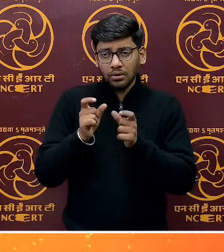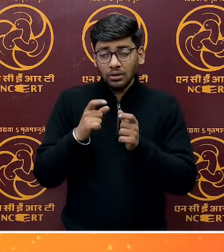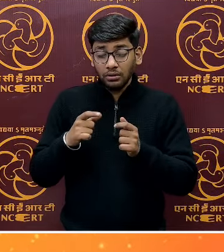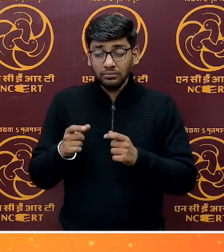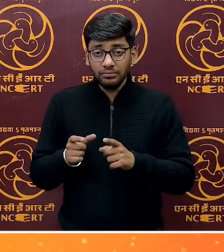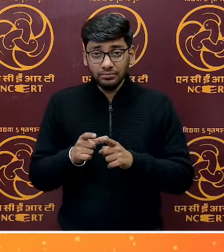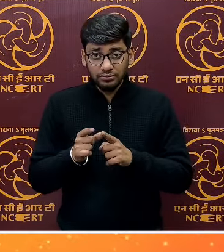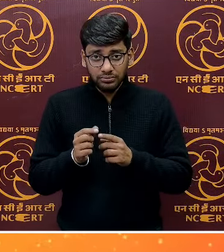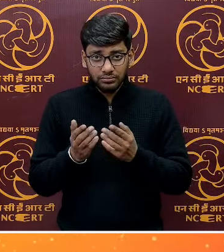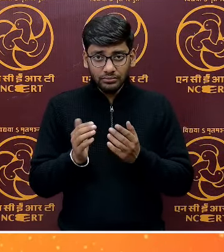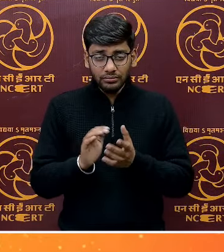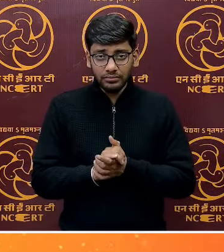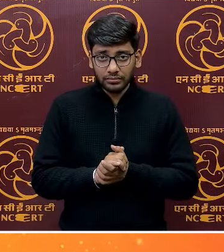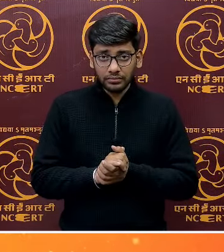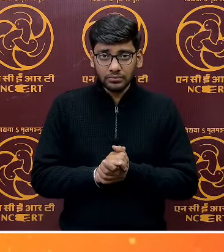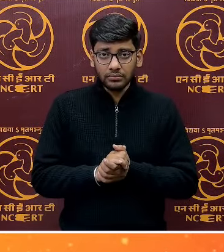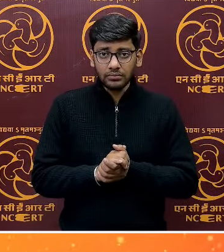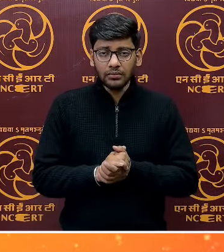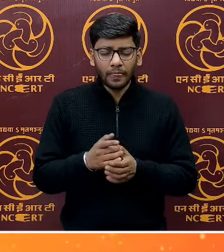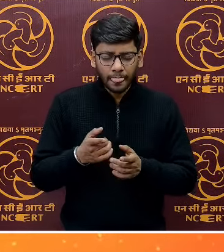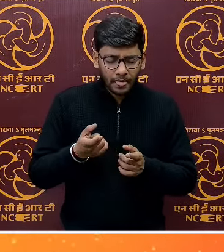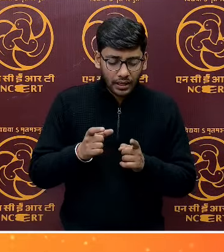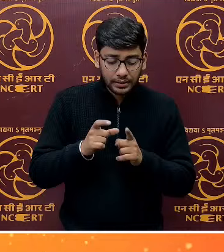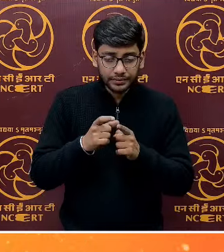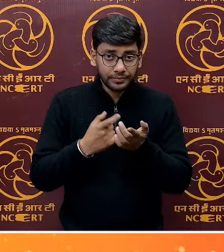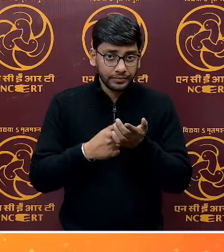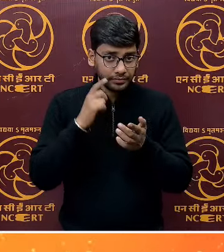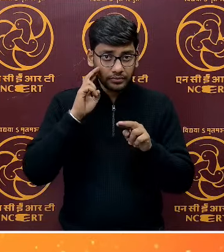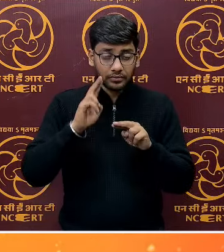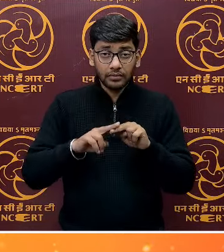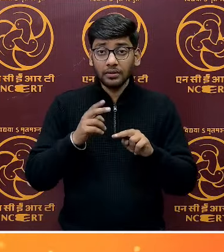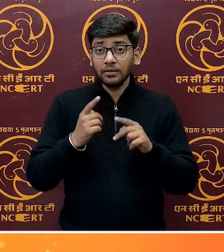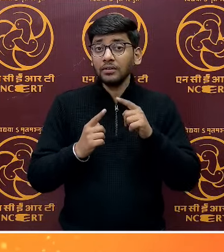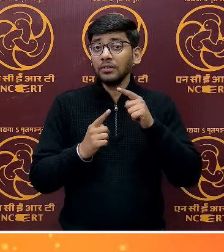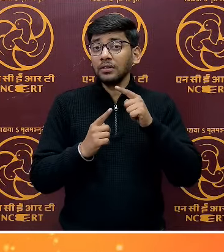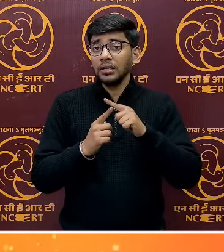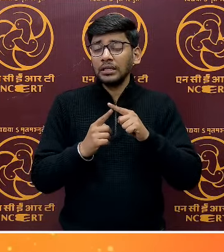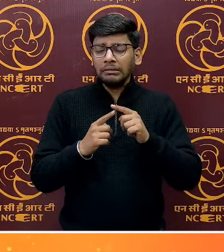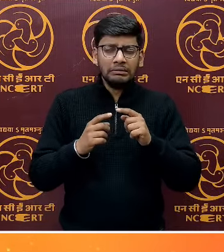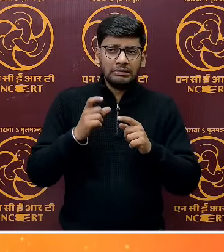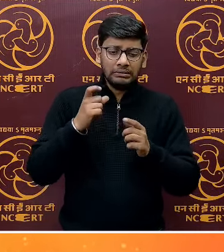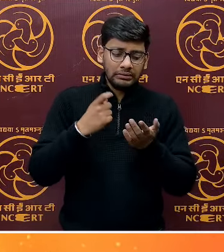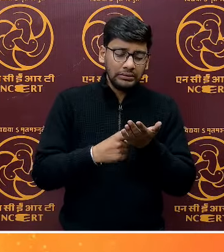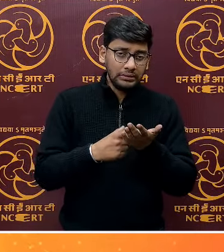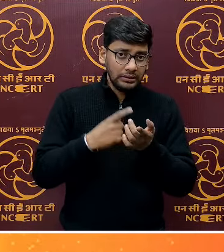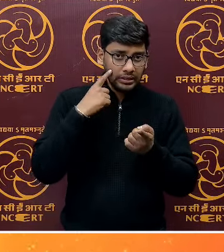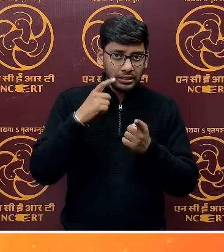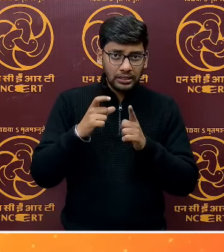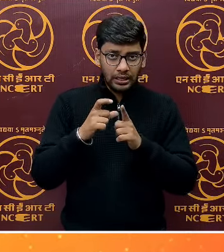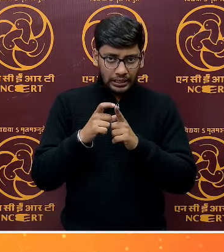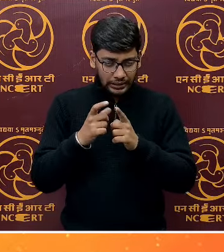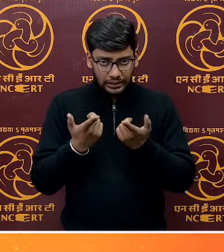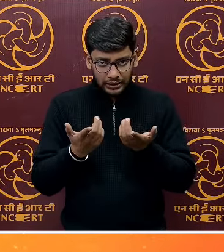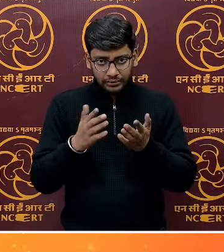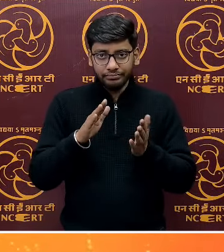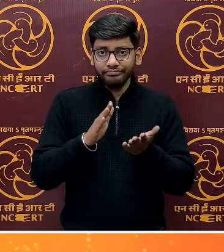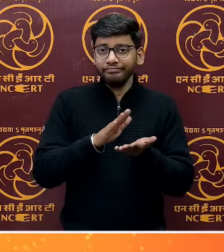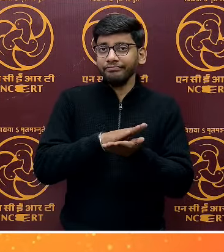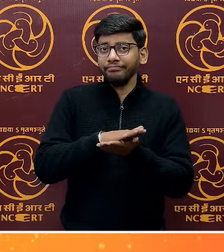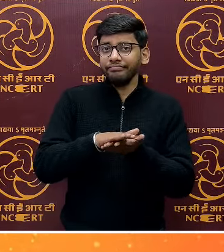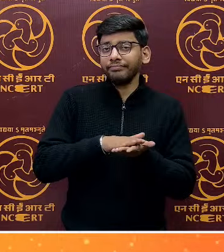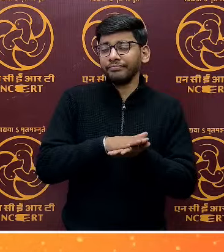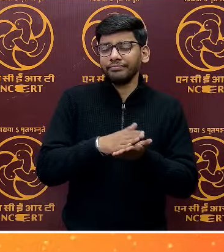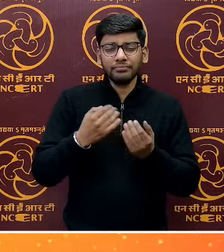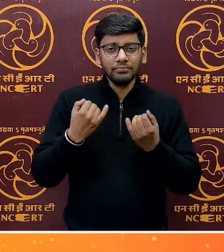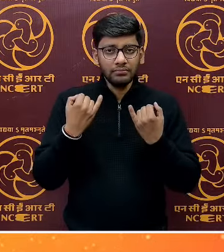that. Other word is drift. The drift is to be carried along by currents of air or water without